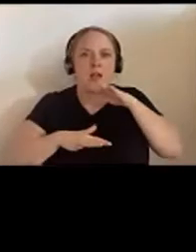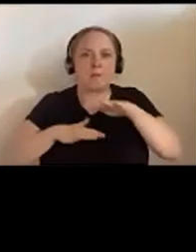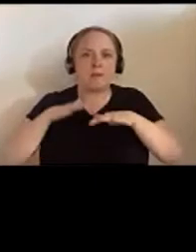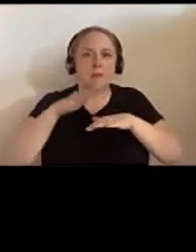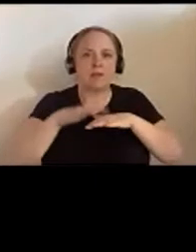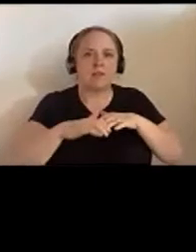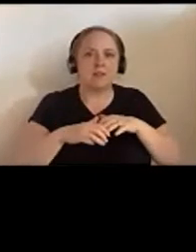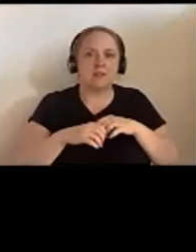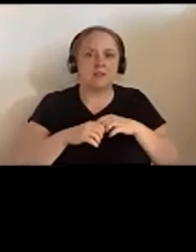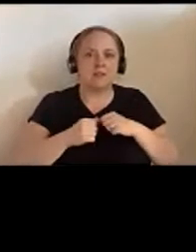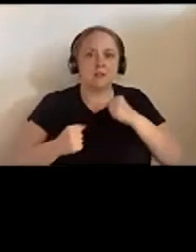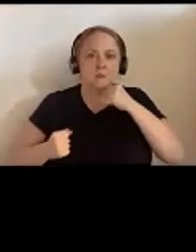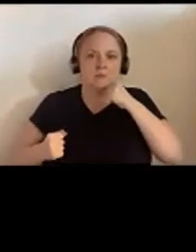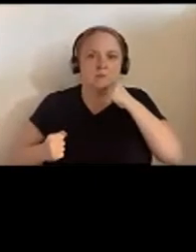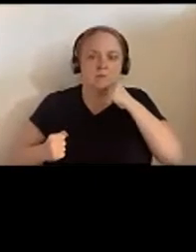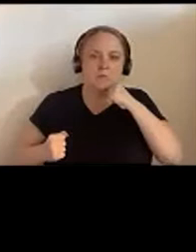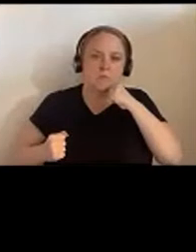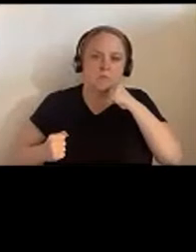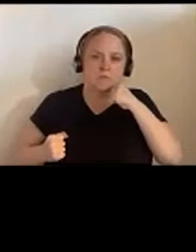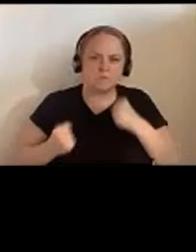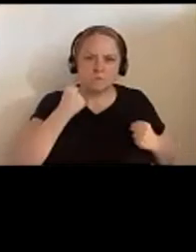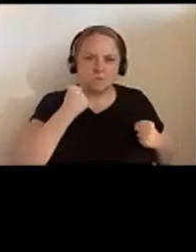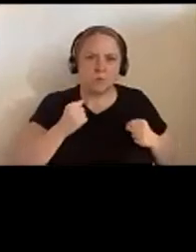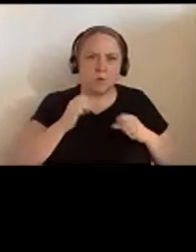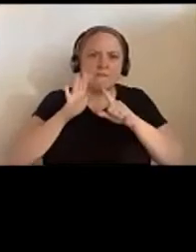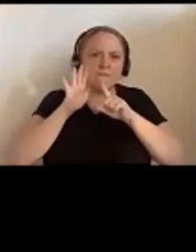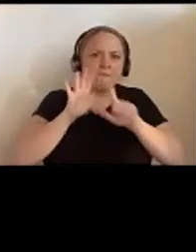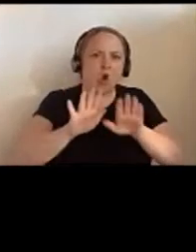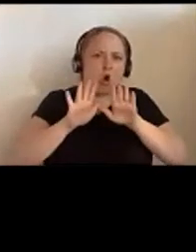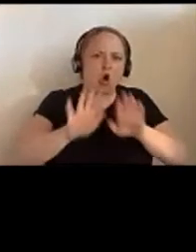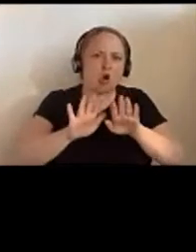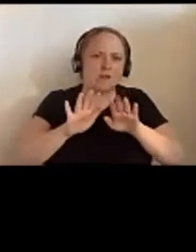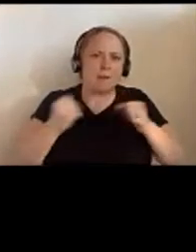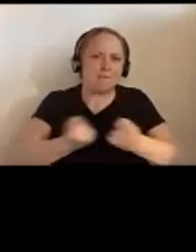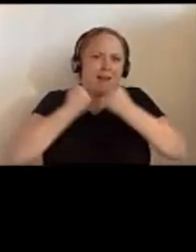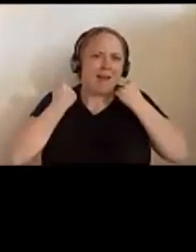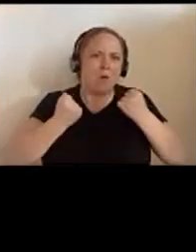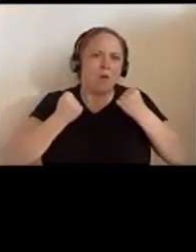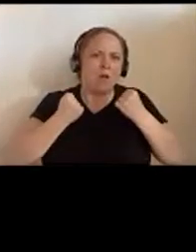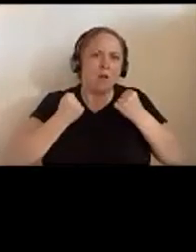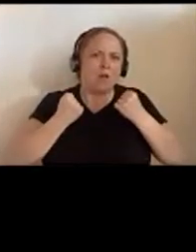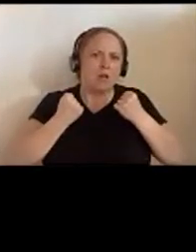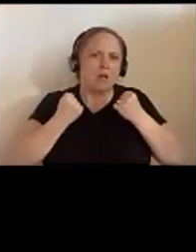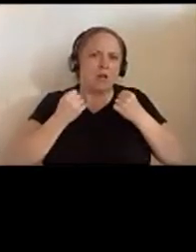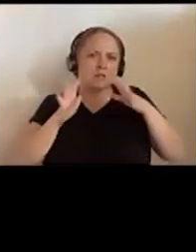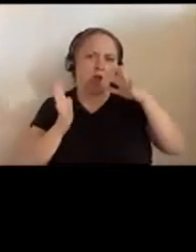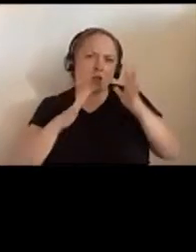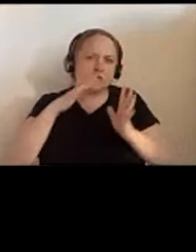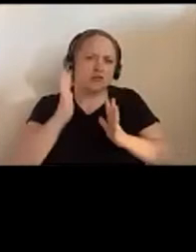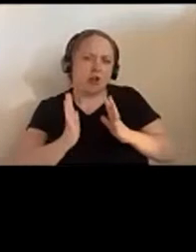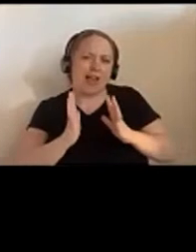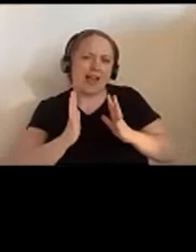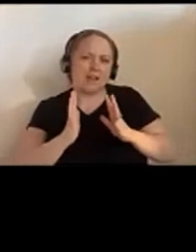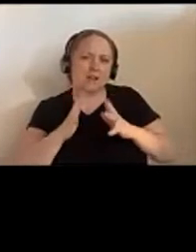with such force and power. There's something intensely both sculptural and dynamic about